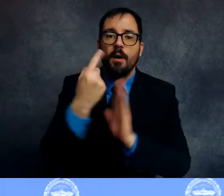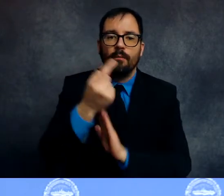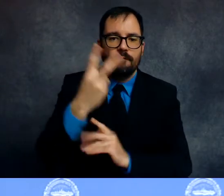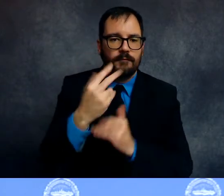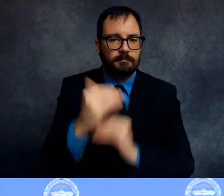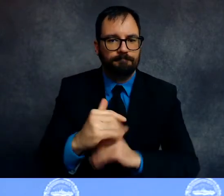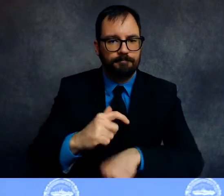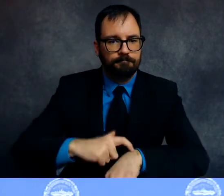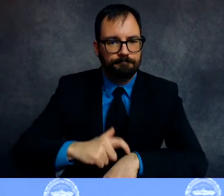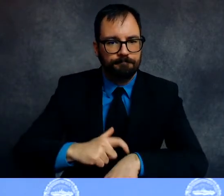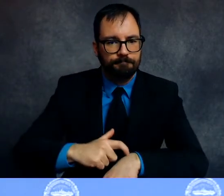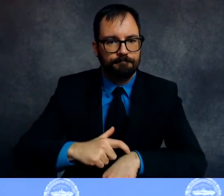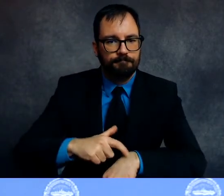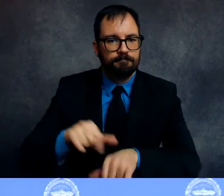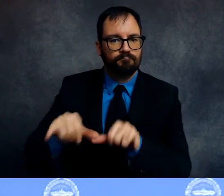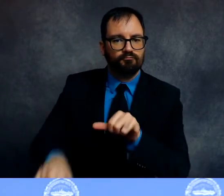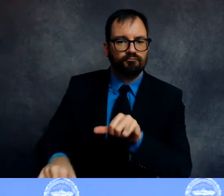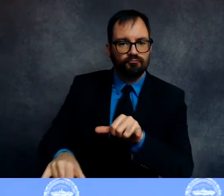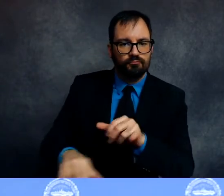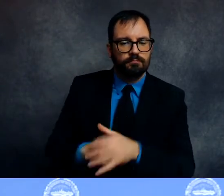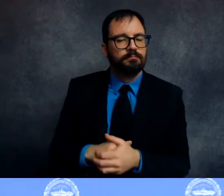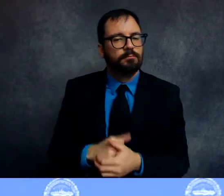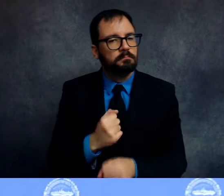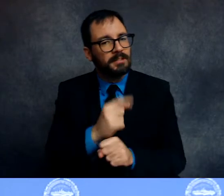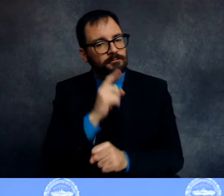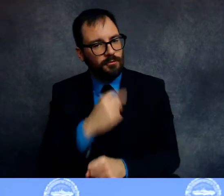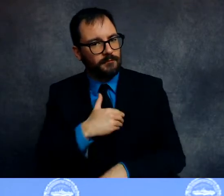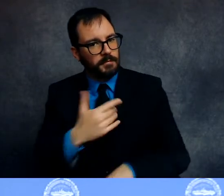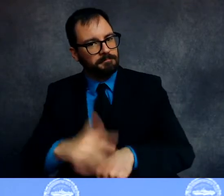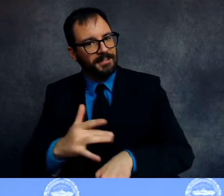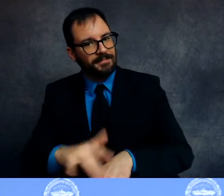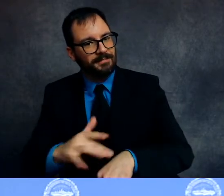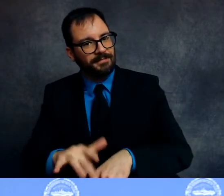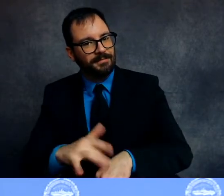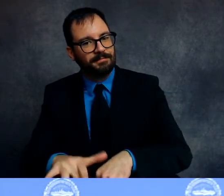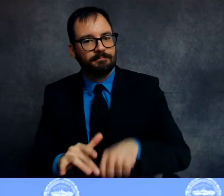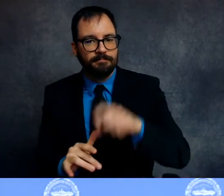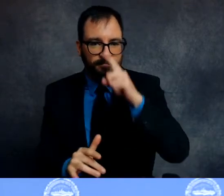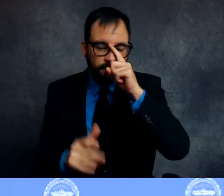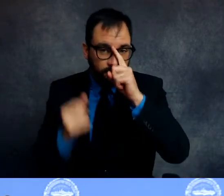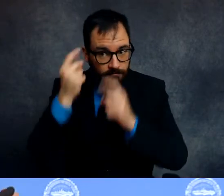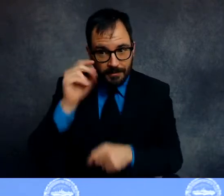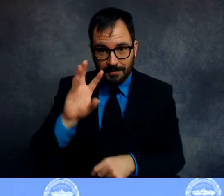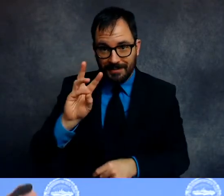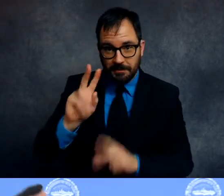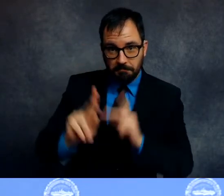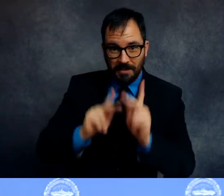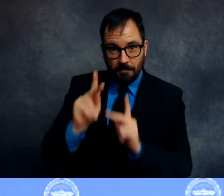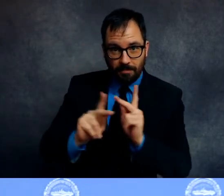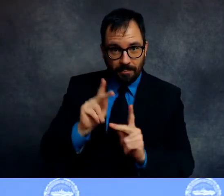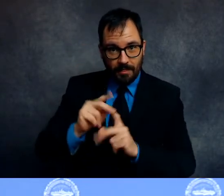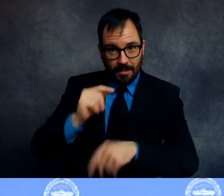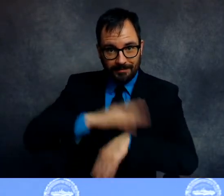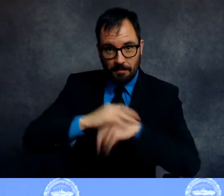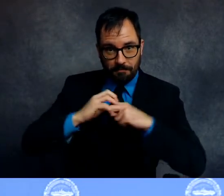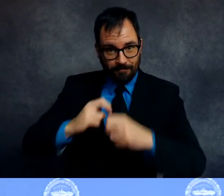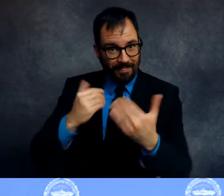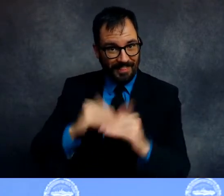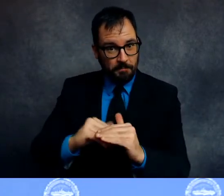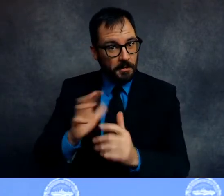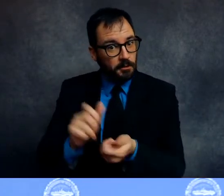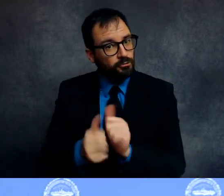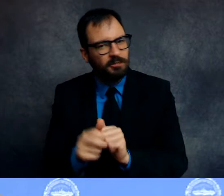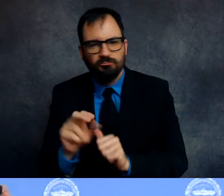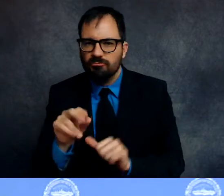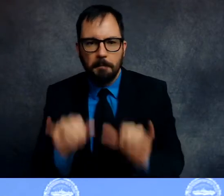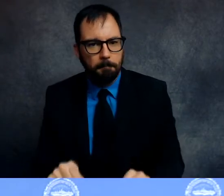per table, and a 90-minute limit on seating. So we're still asking restaurants to make sure there's space inside the restaurant, and we have